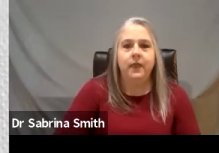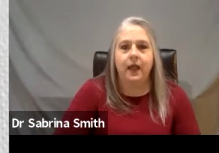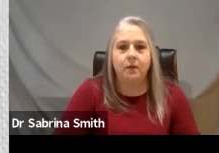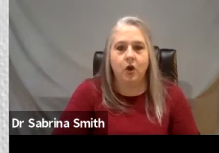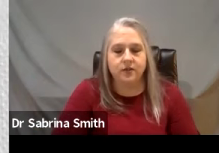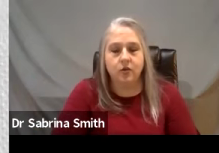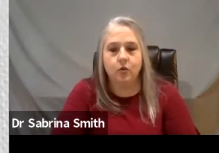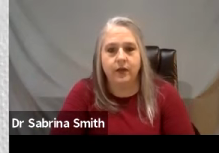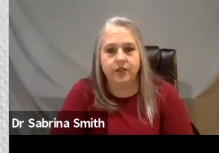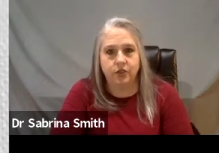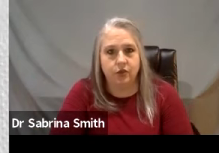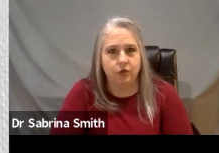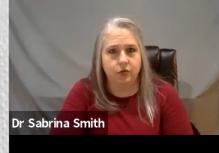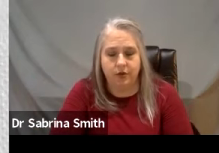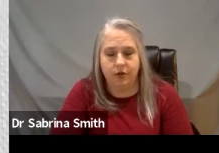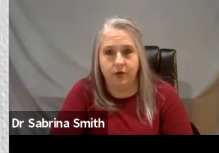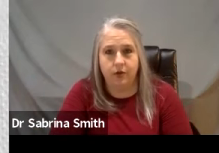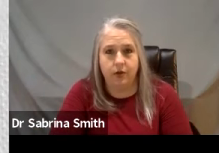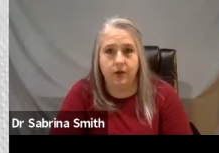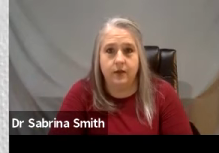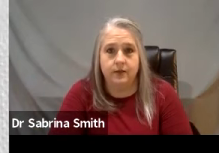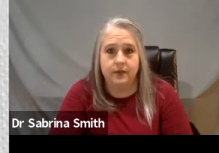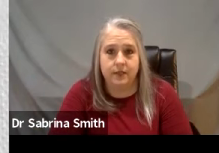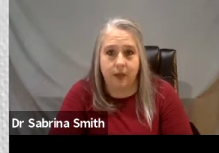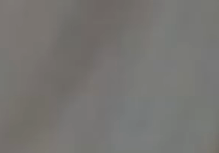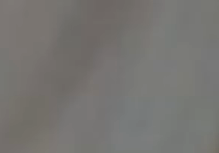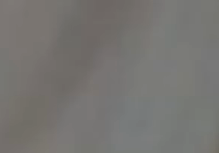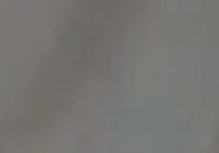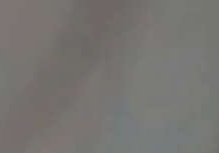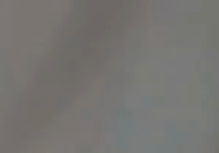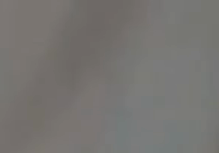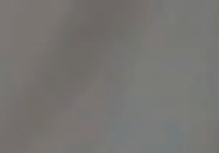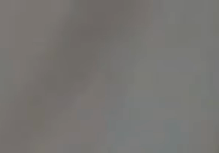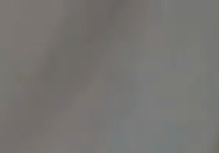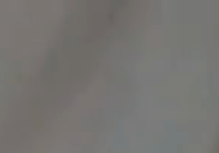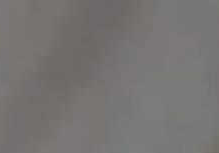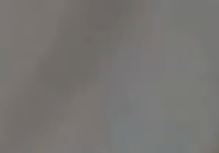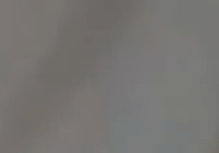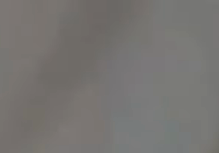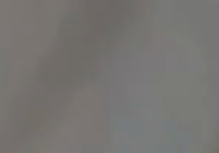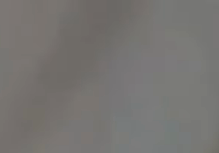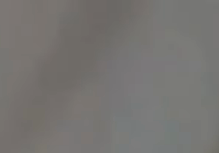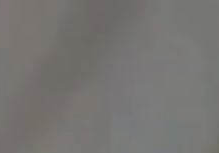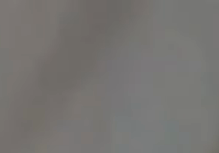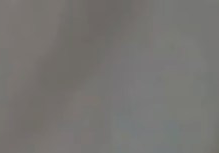here. I'm also going to stop sharing this real quick.